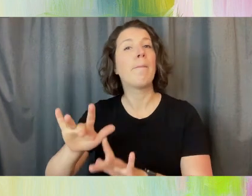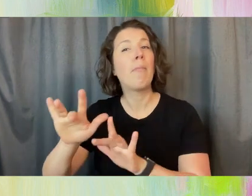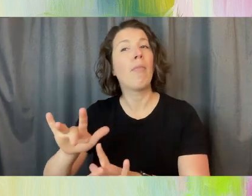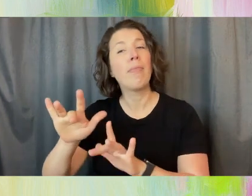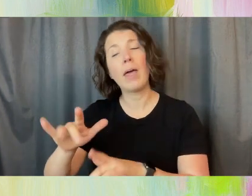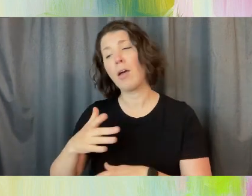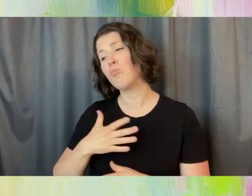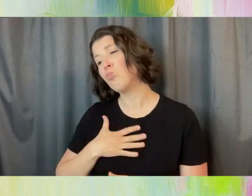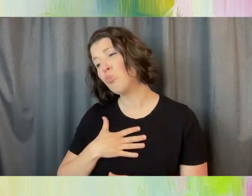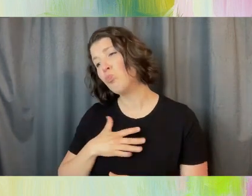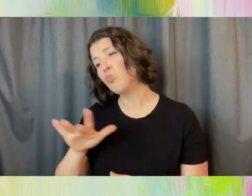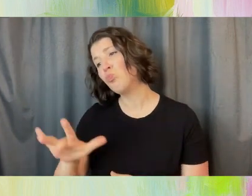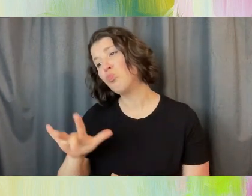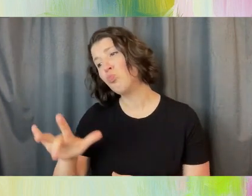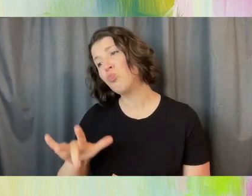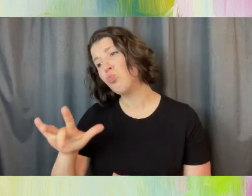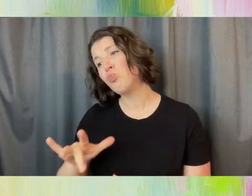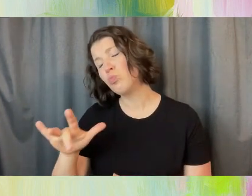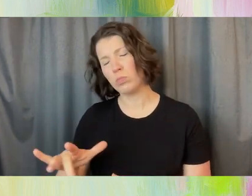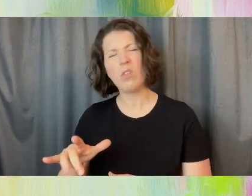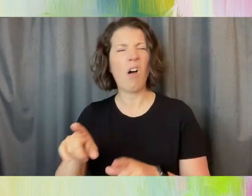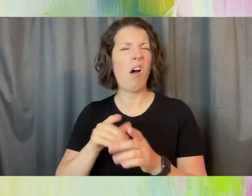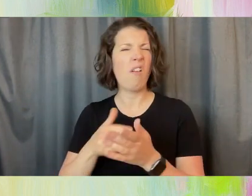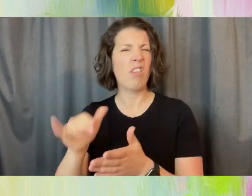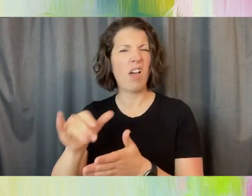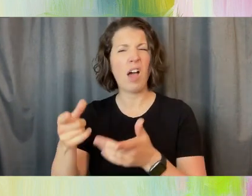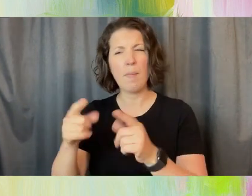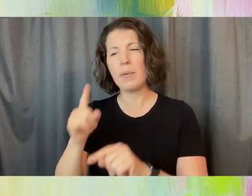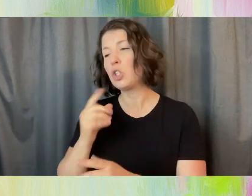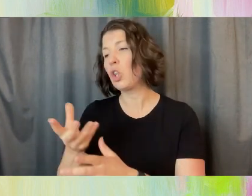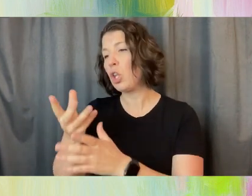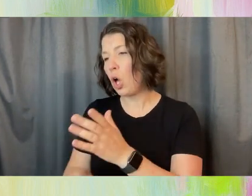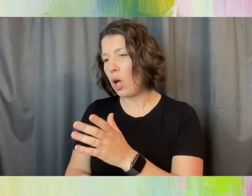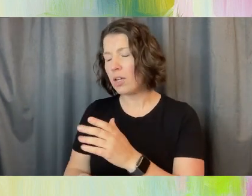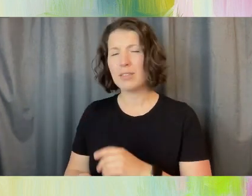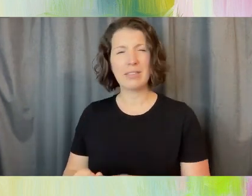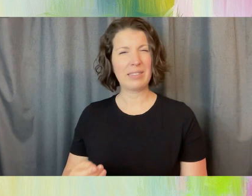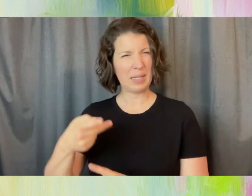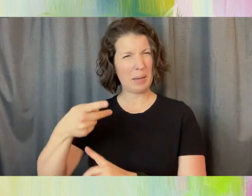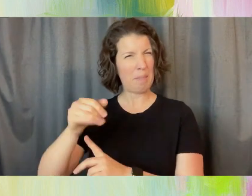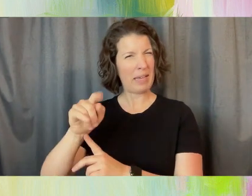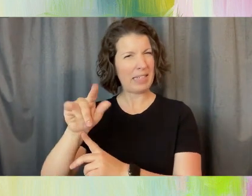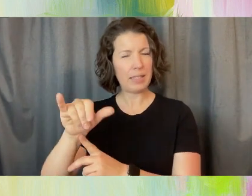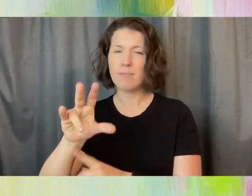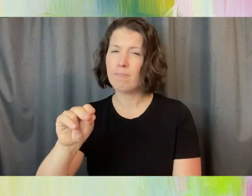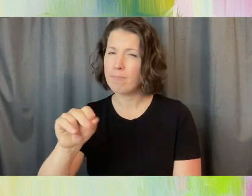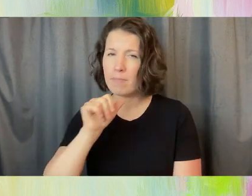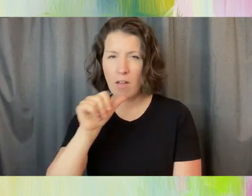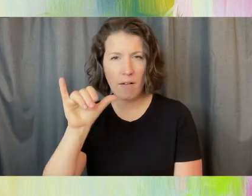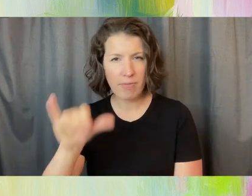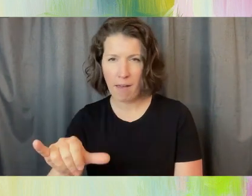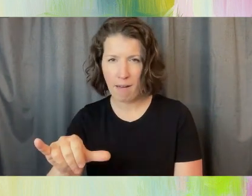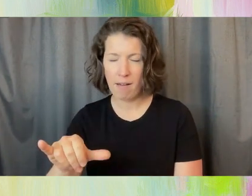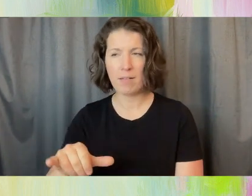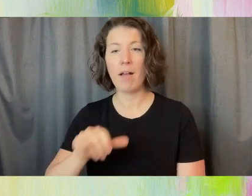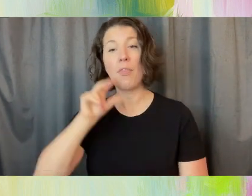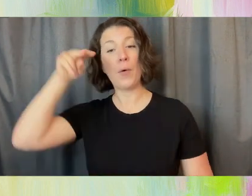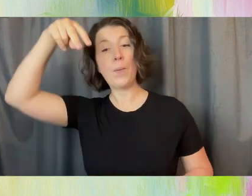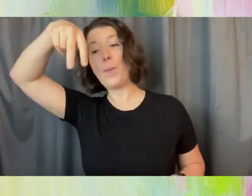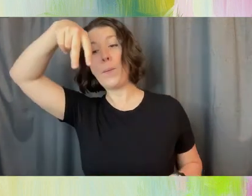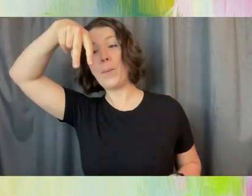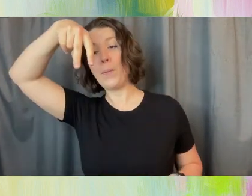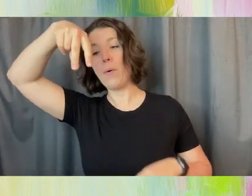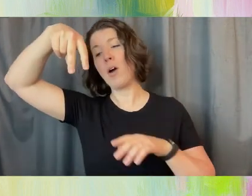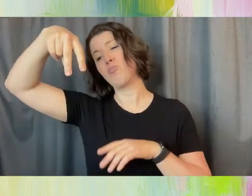sorrow, often in times of loss. Empathy is not pity. Pity is looking down from above and feeling a direct sadness